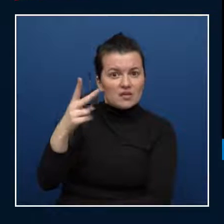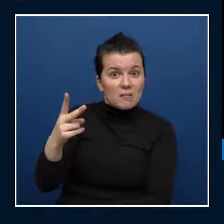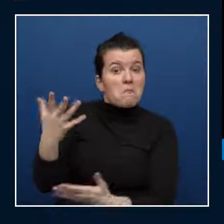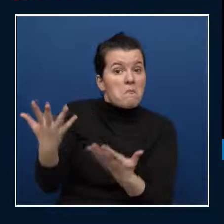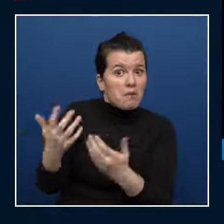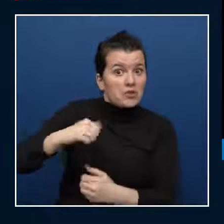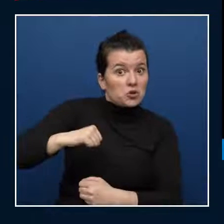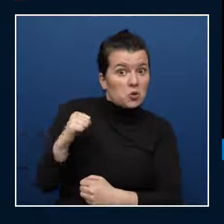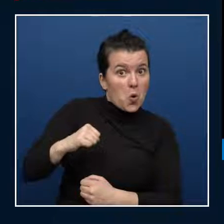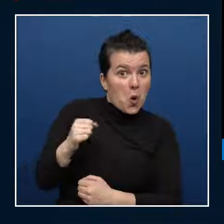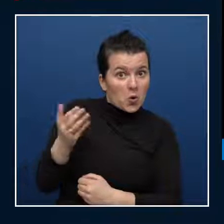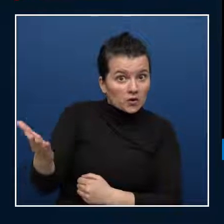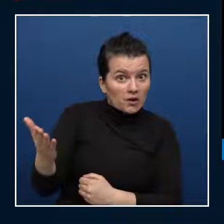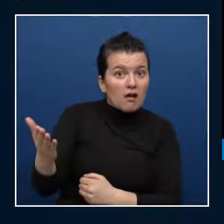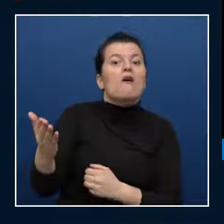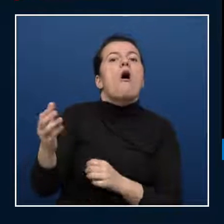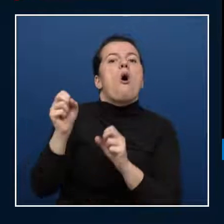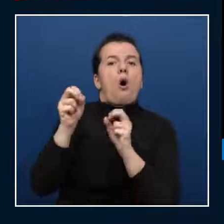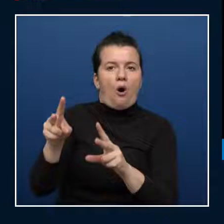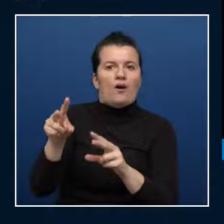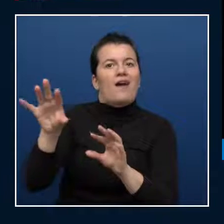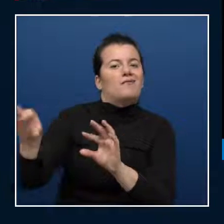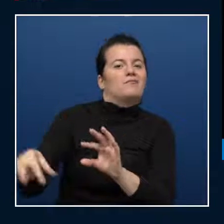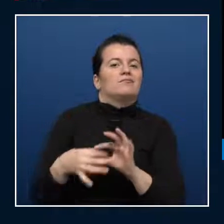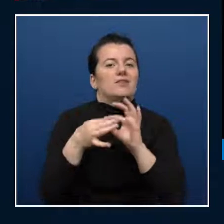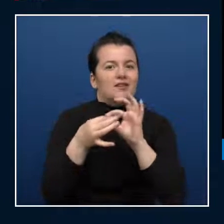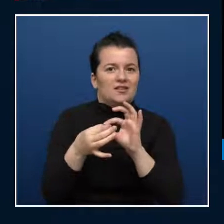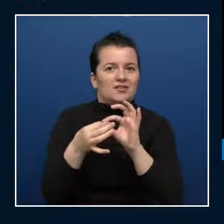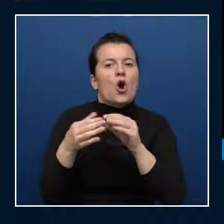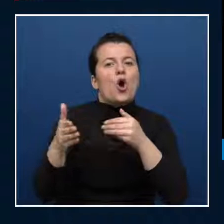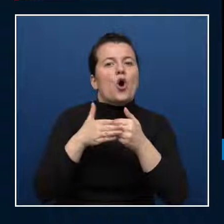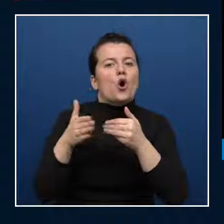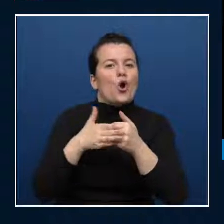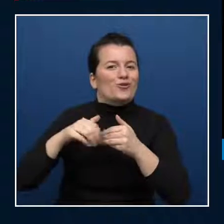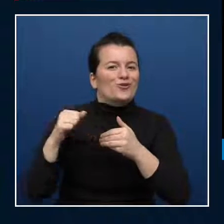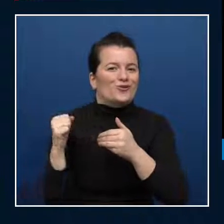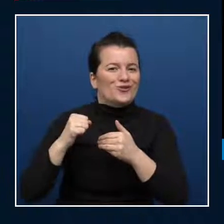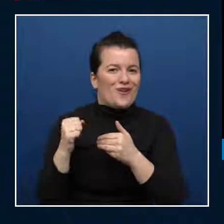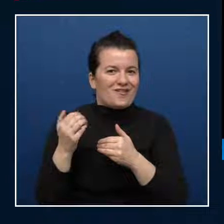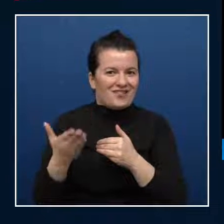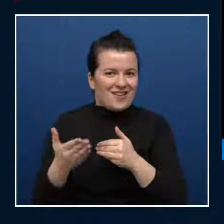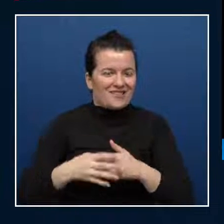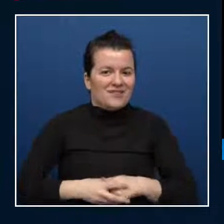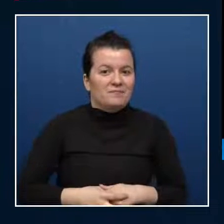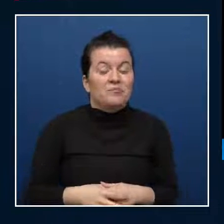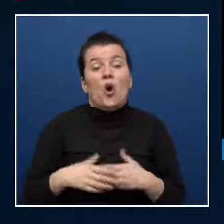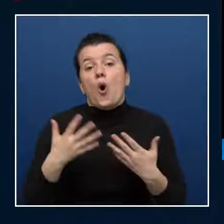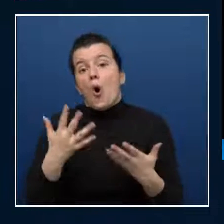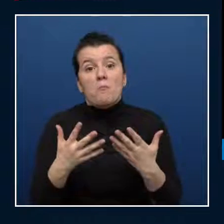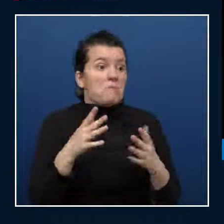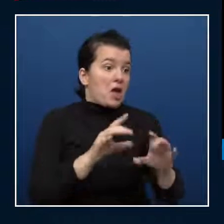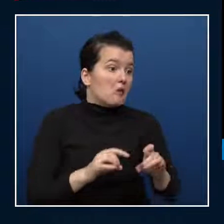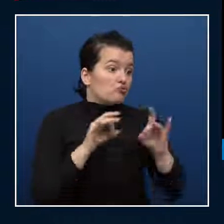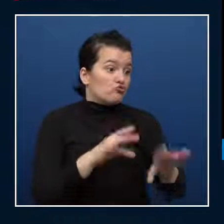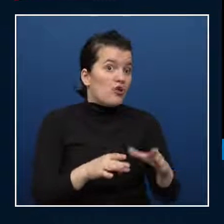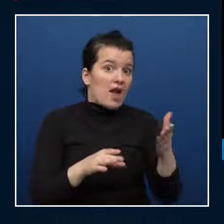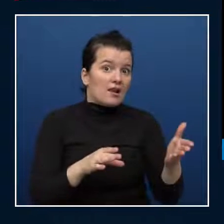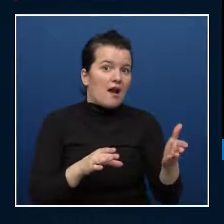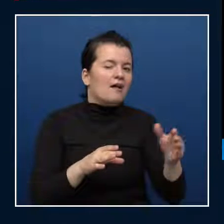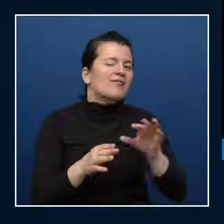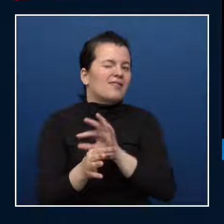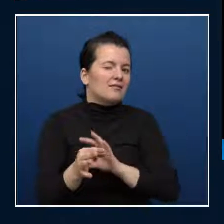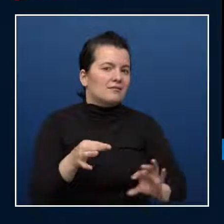can try and route you to an endpoint that's closest to, say, Scotland. Or if you're in Australia, it'll try and route you to one that